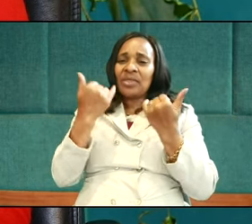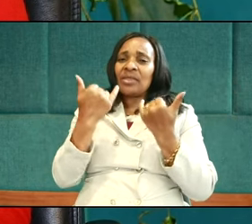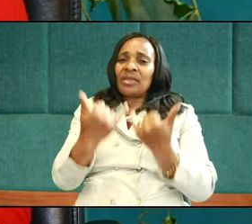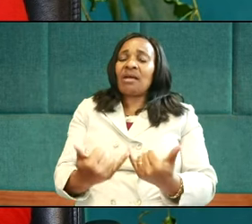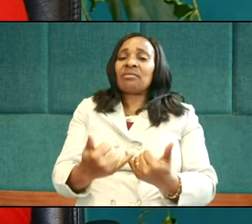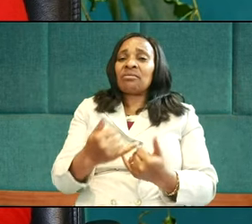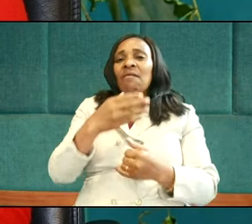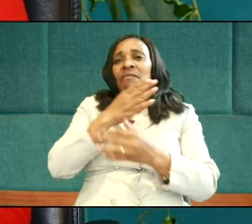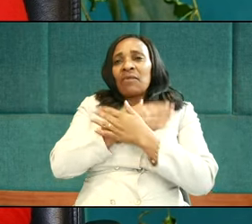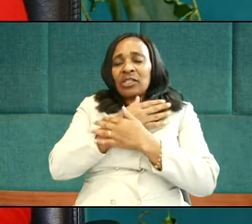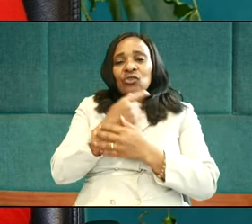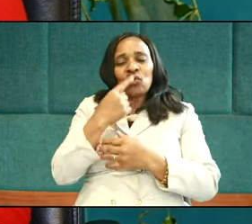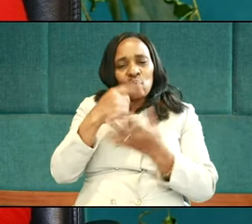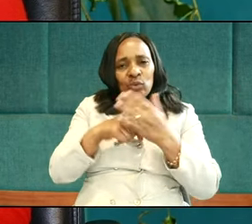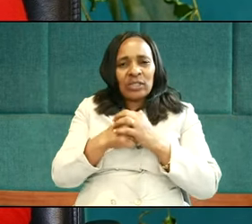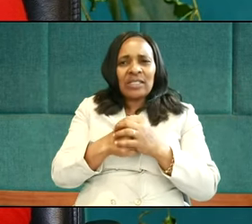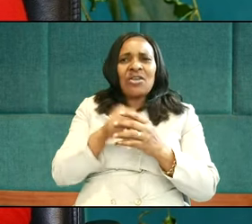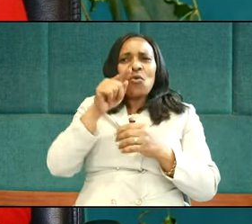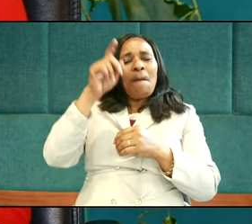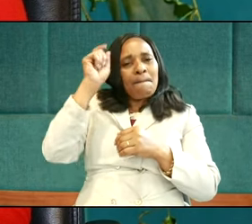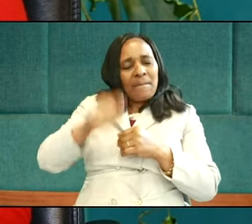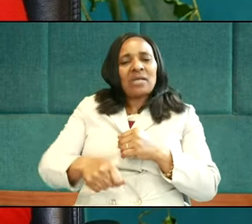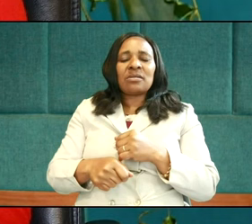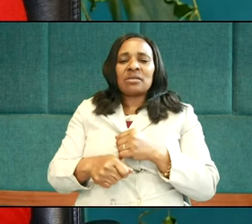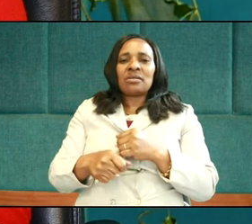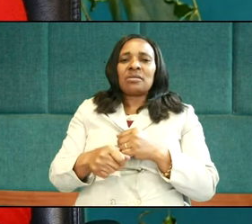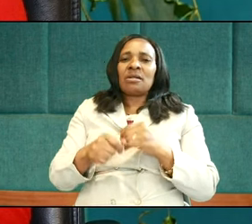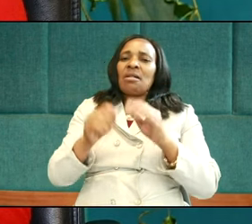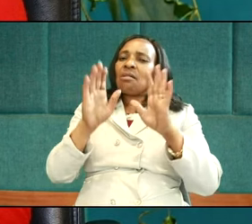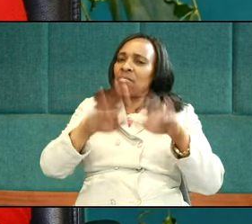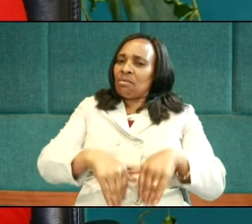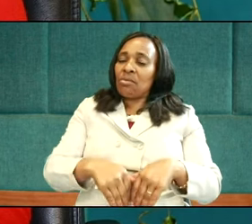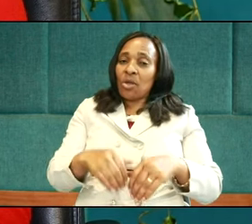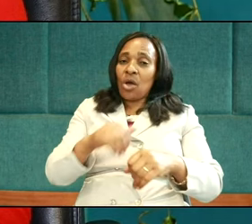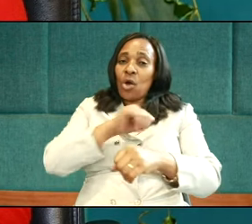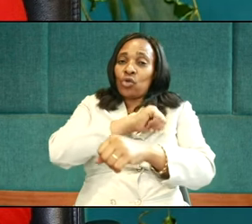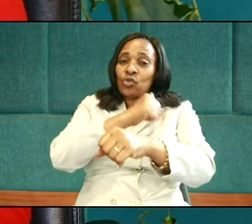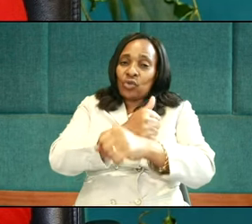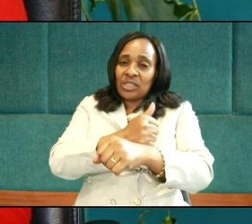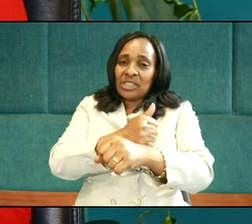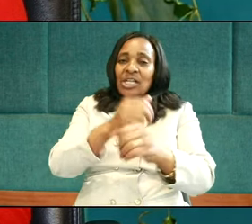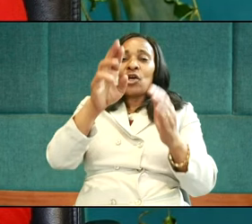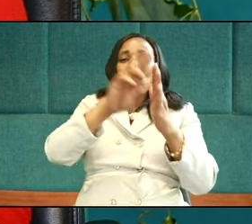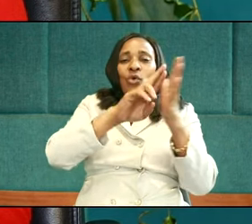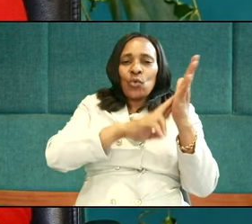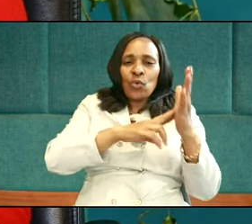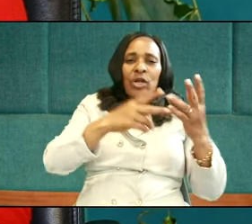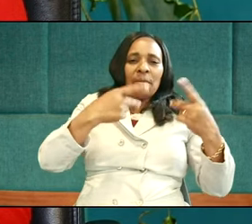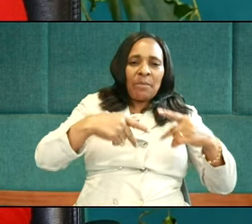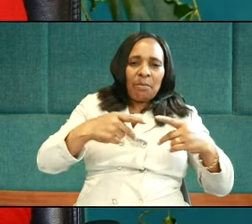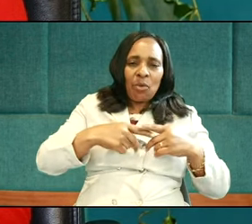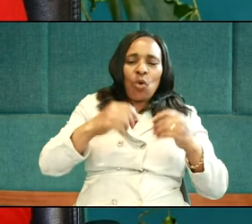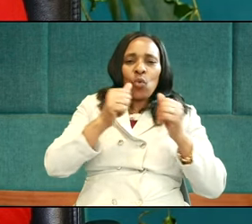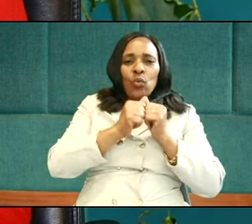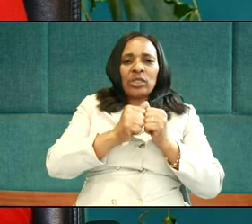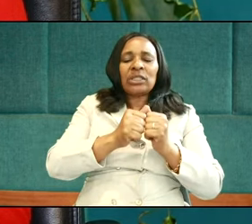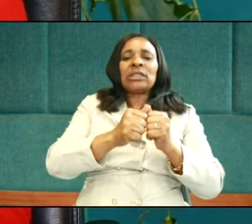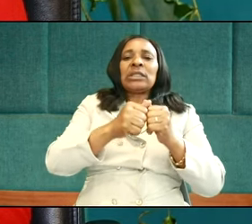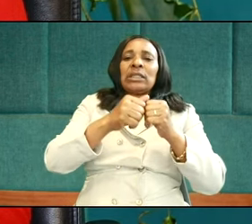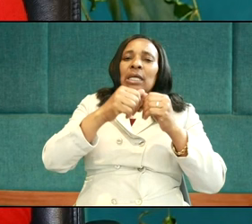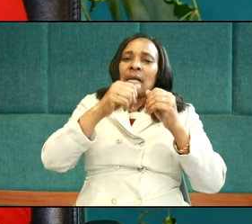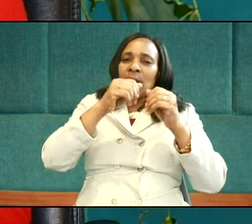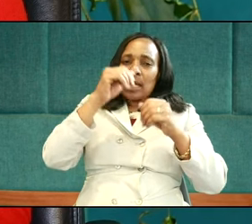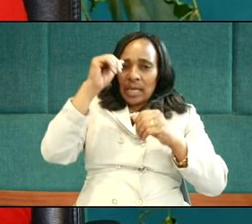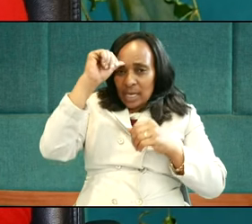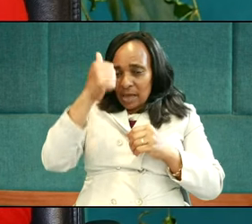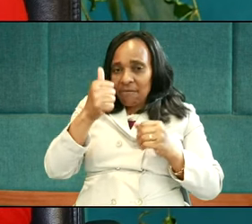friends told him that he should assert his authority and he should rule the people with more severity than his